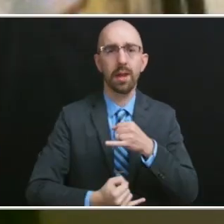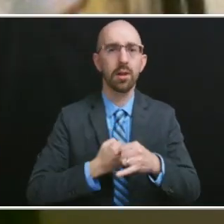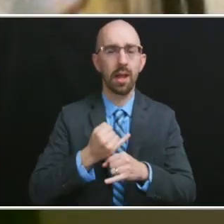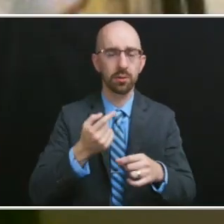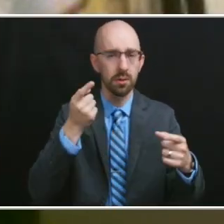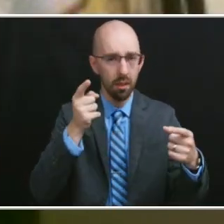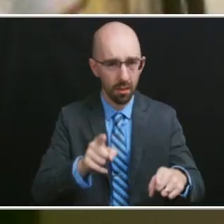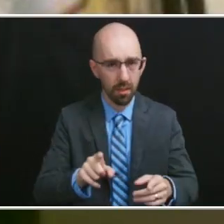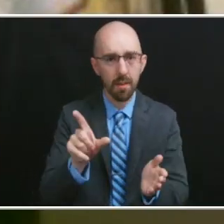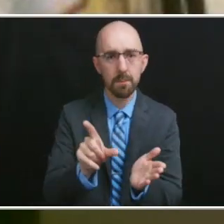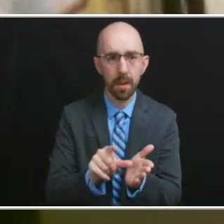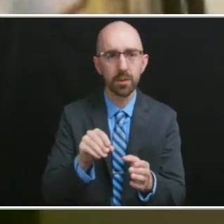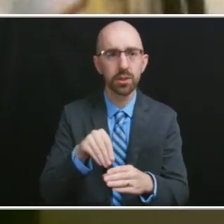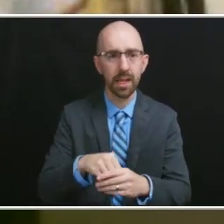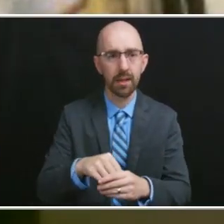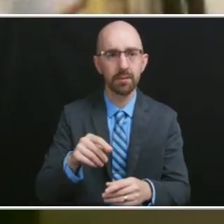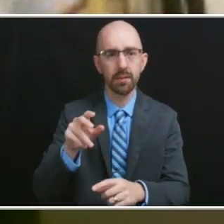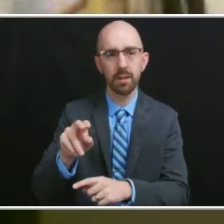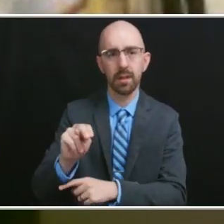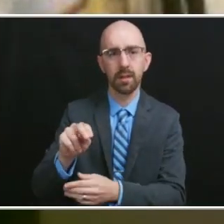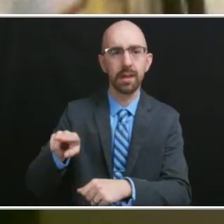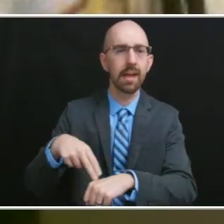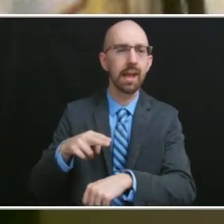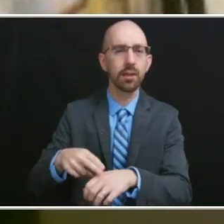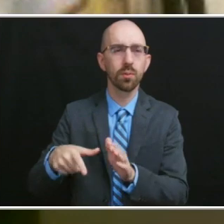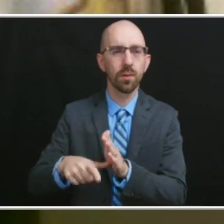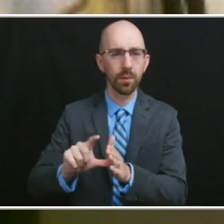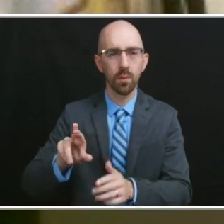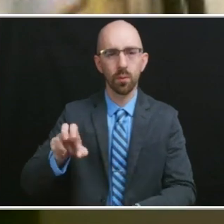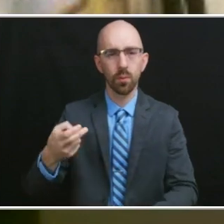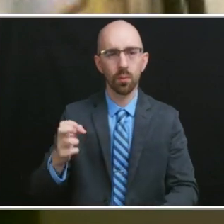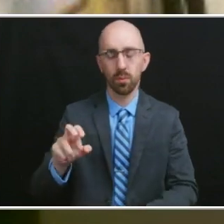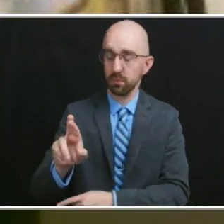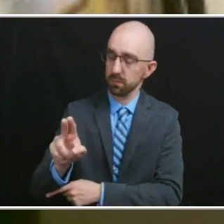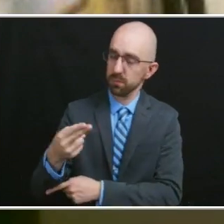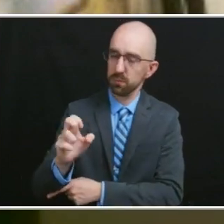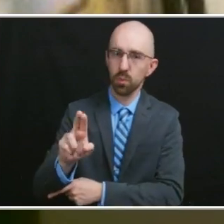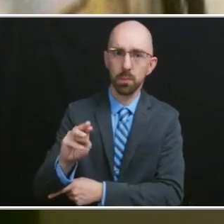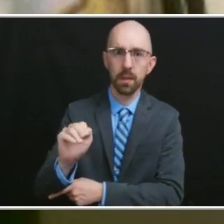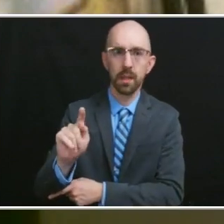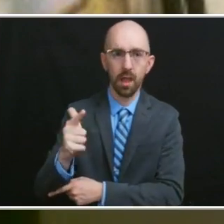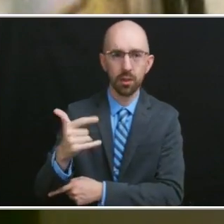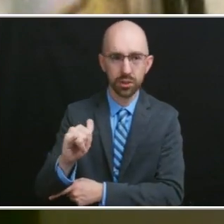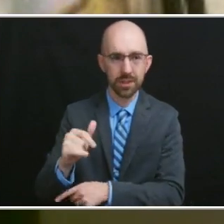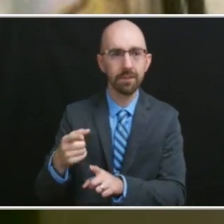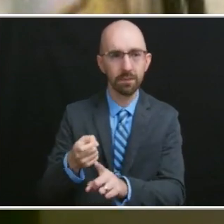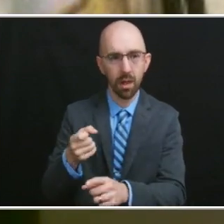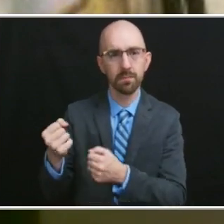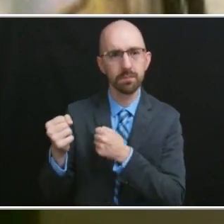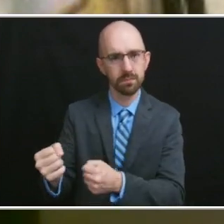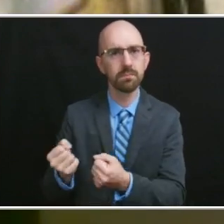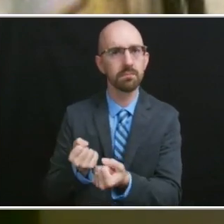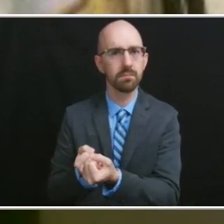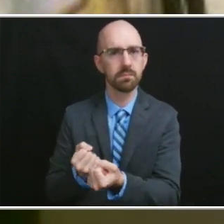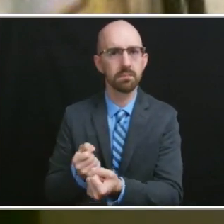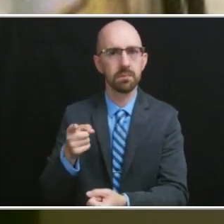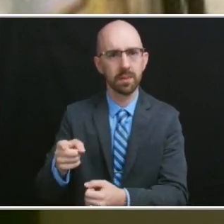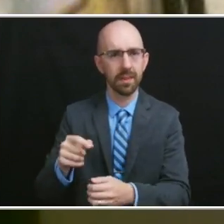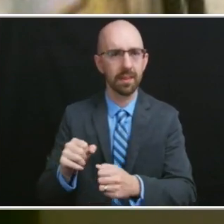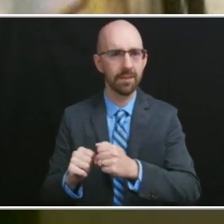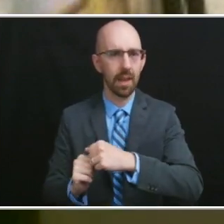published in Nature Review of Rheumatology with strong endorsement from the Sjögren's Foundation, as well as many groups throughout the